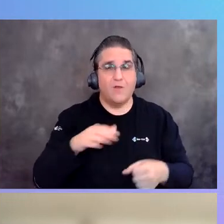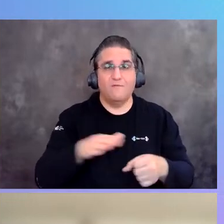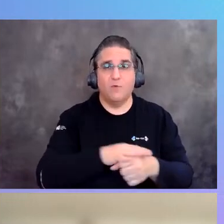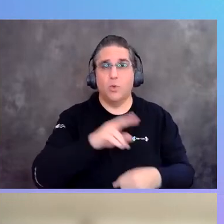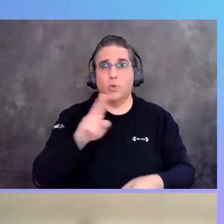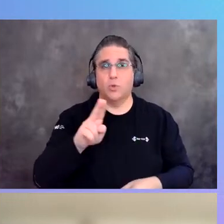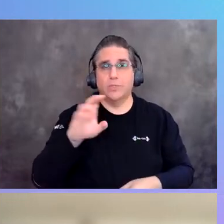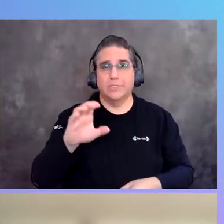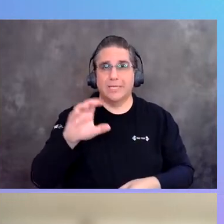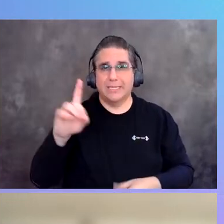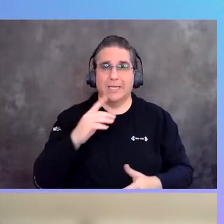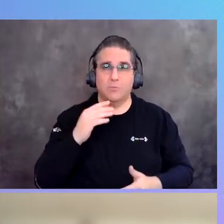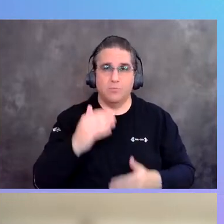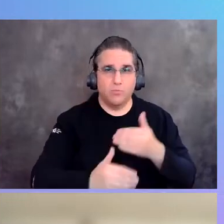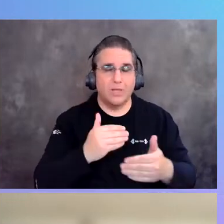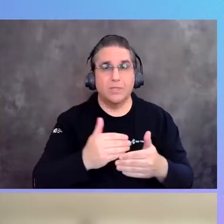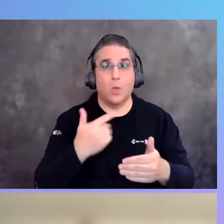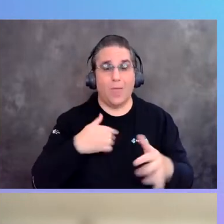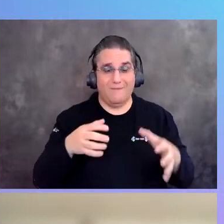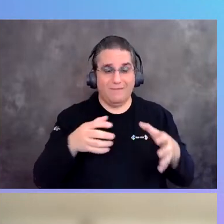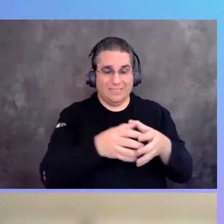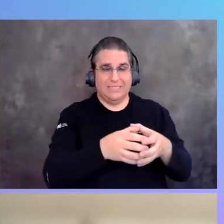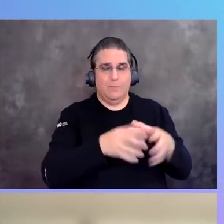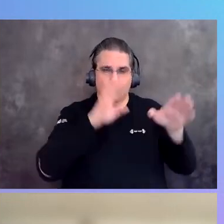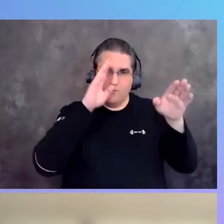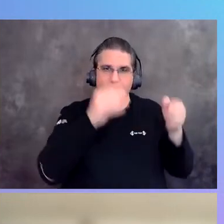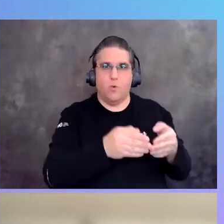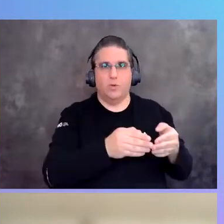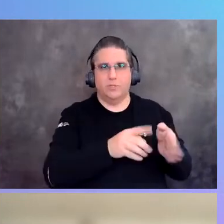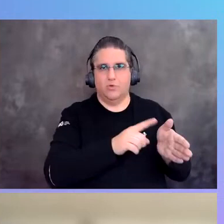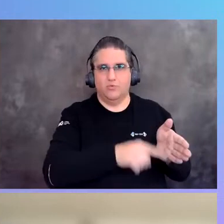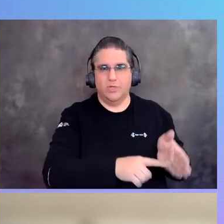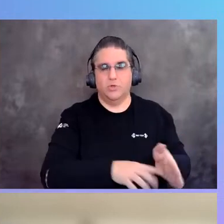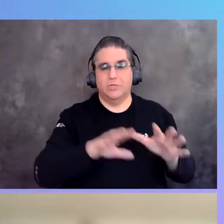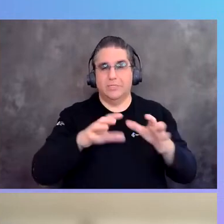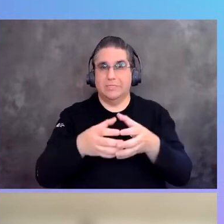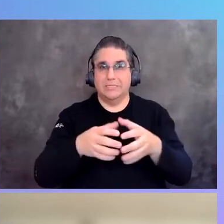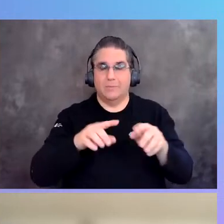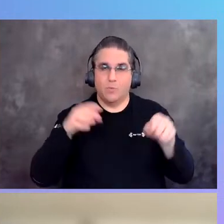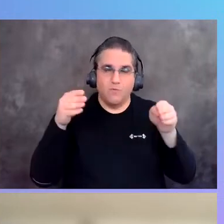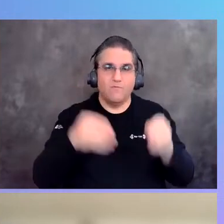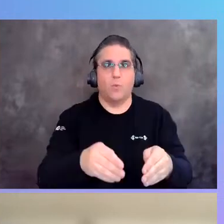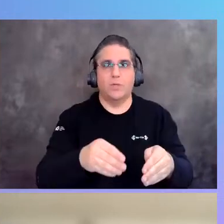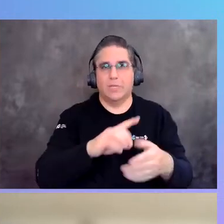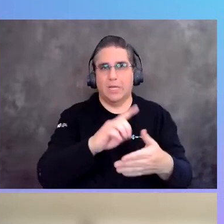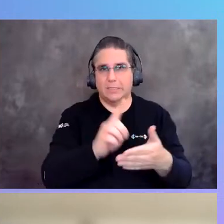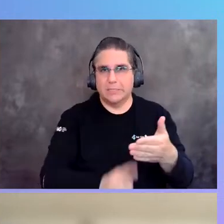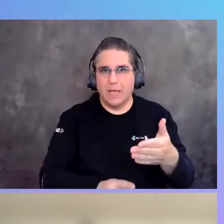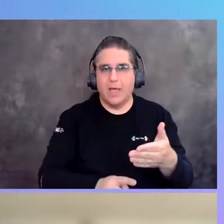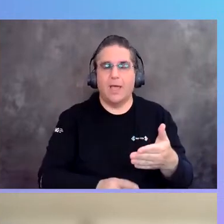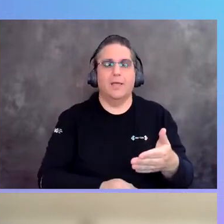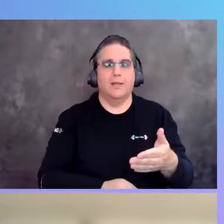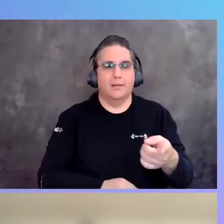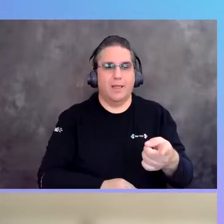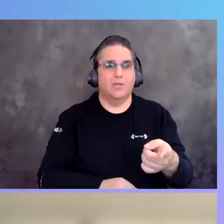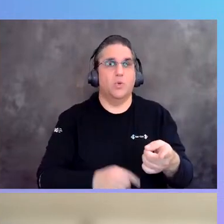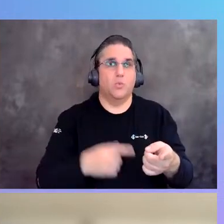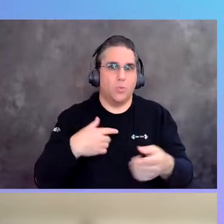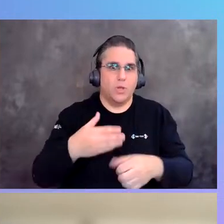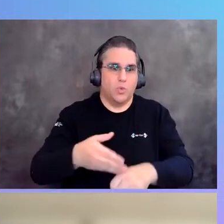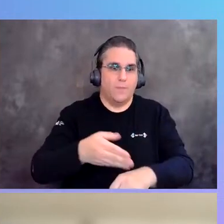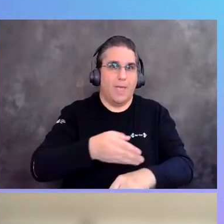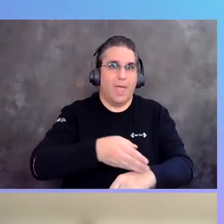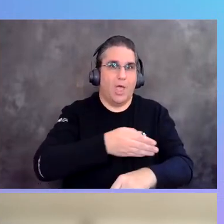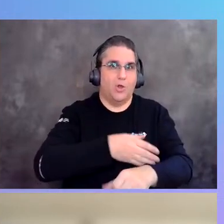of valued. We have a large digital team. Our design system was up to the third version and said was really progressing on.